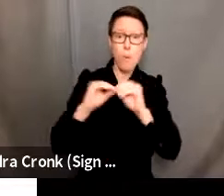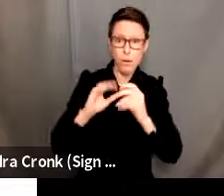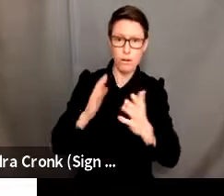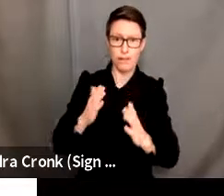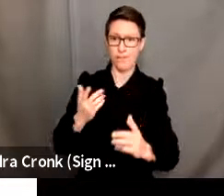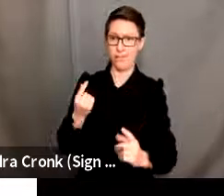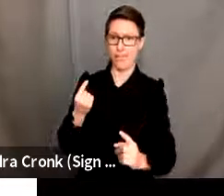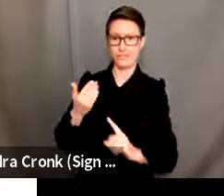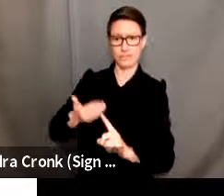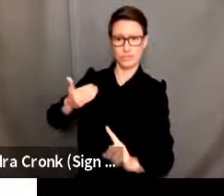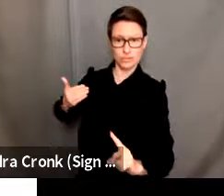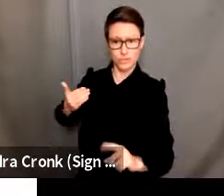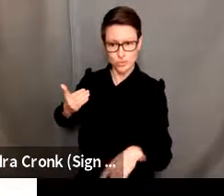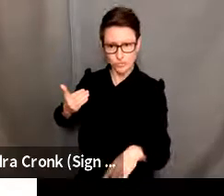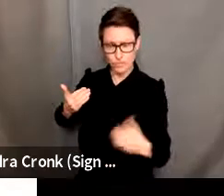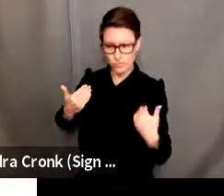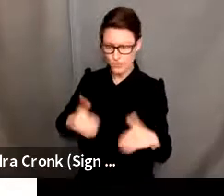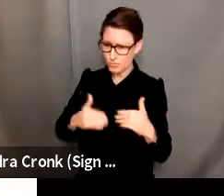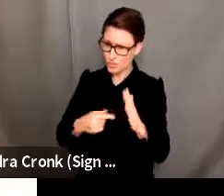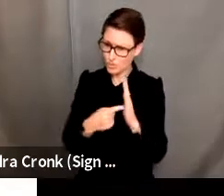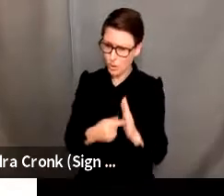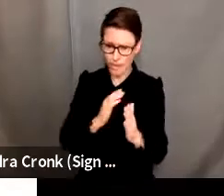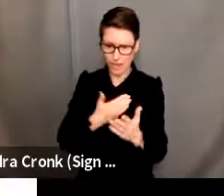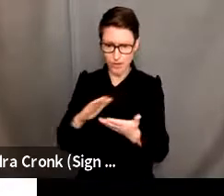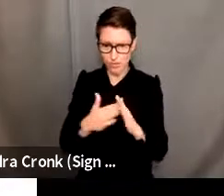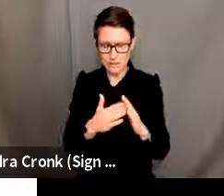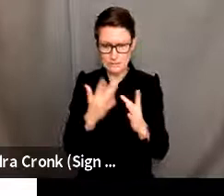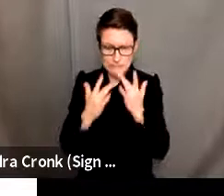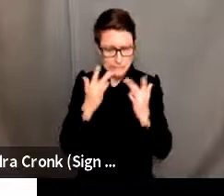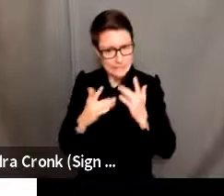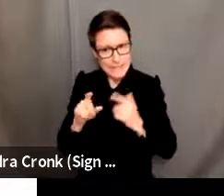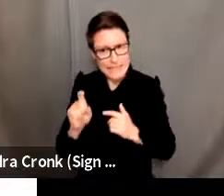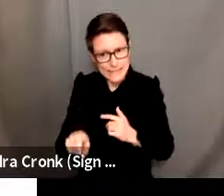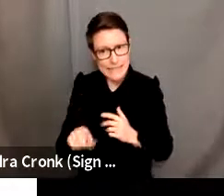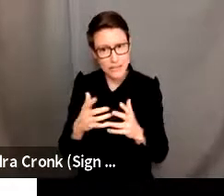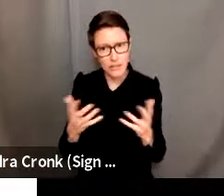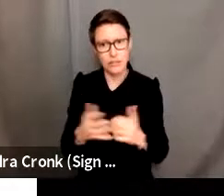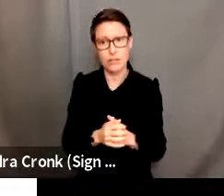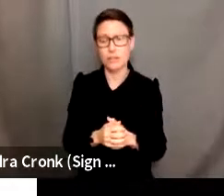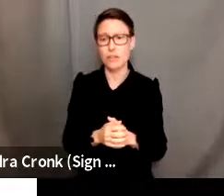more of the need that is in our community. So I want to invite